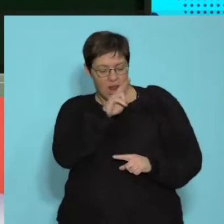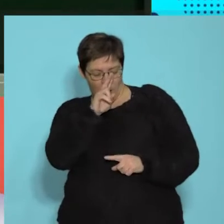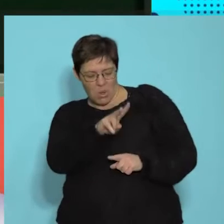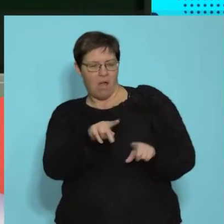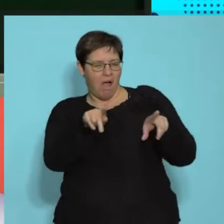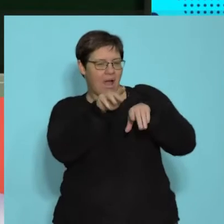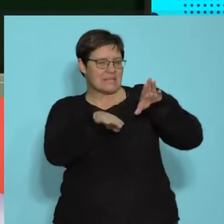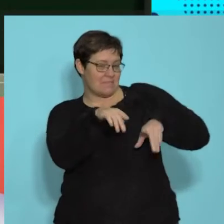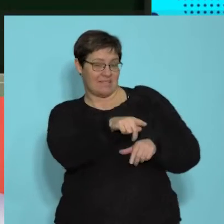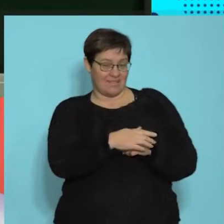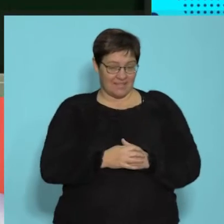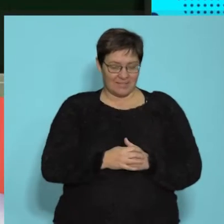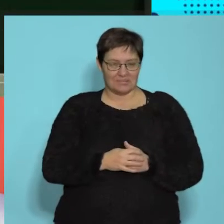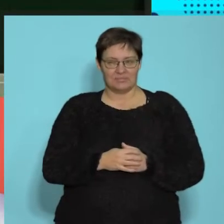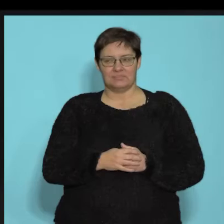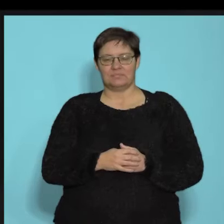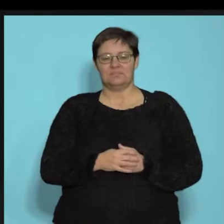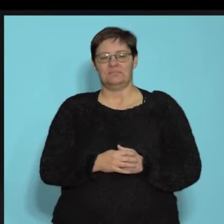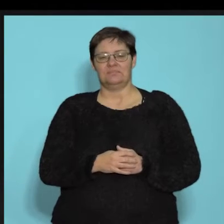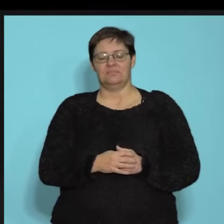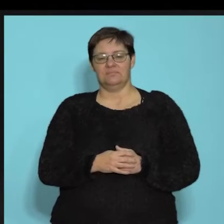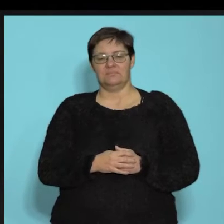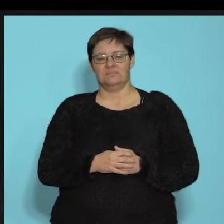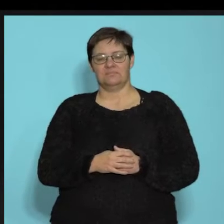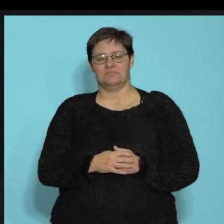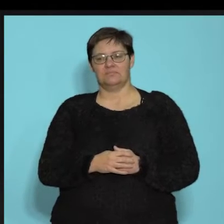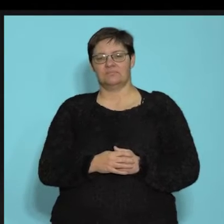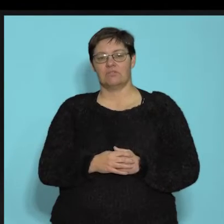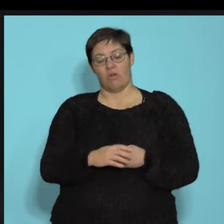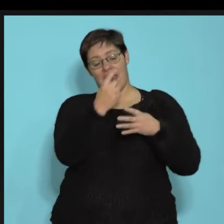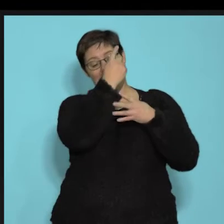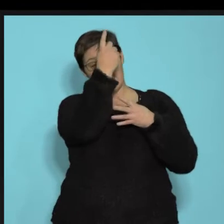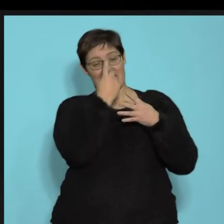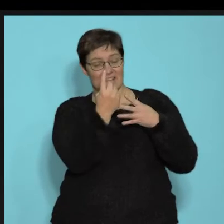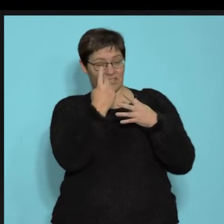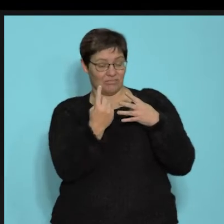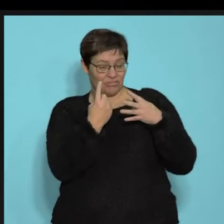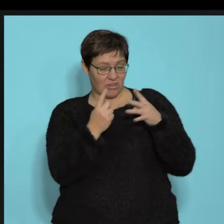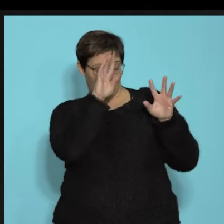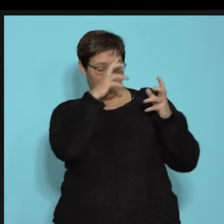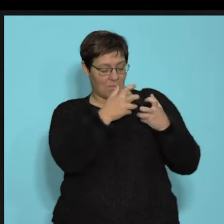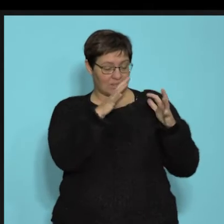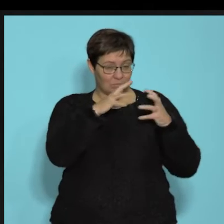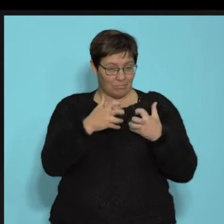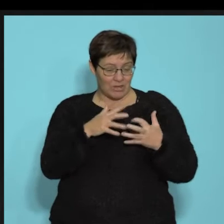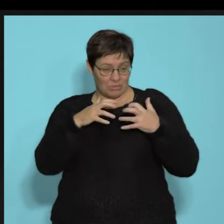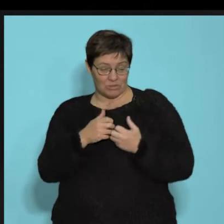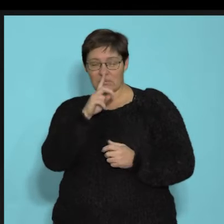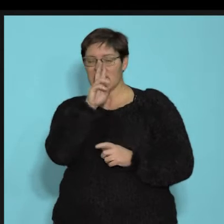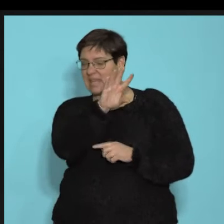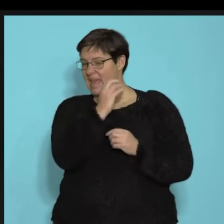real thing actually looked at. Okay, so I'm going to go through each one of them now and